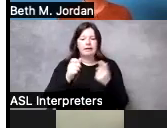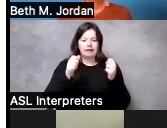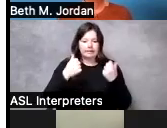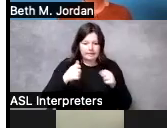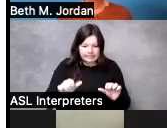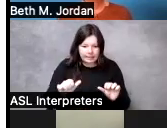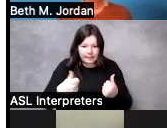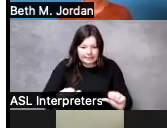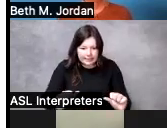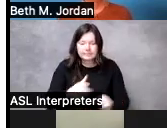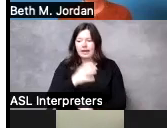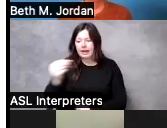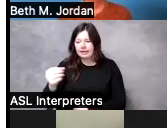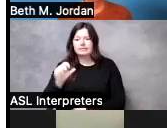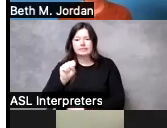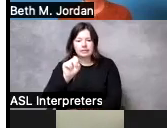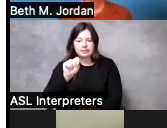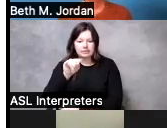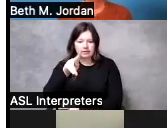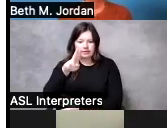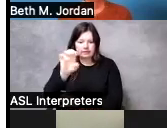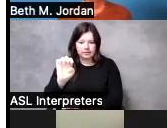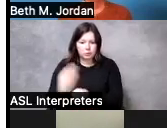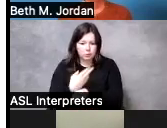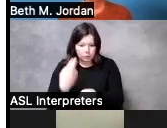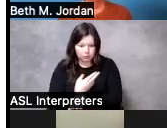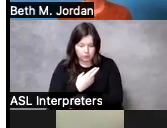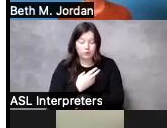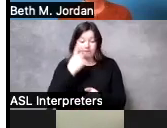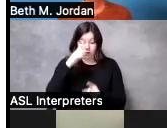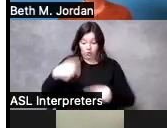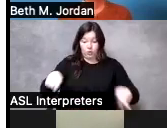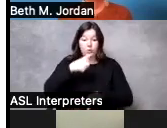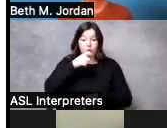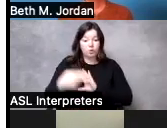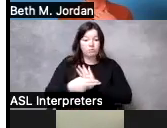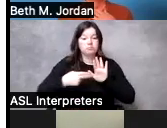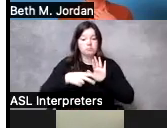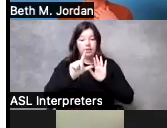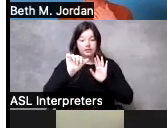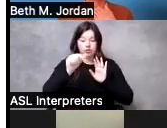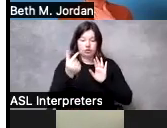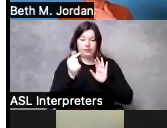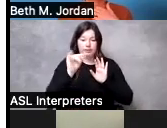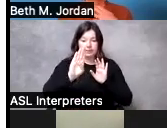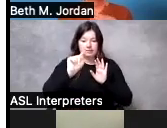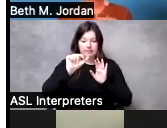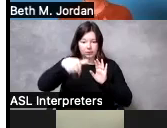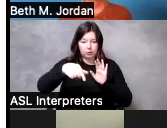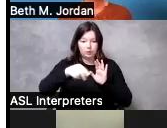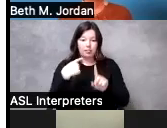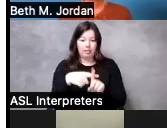substantially higher for Kentucky's students that identify as LGBTQ+, and most significantly, those who